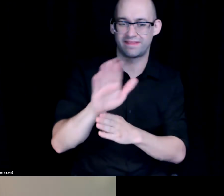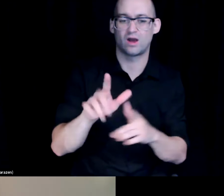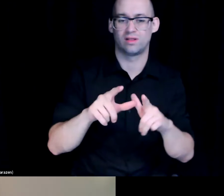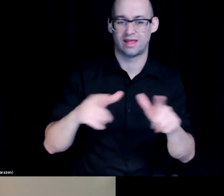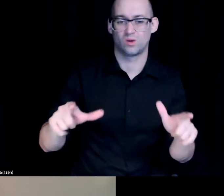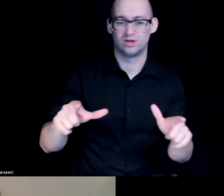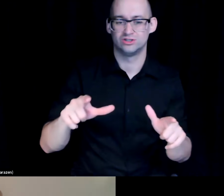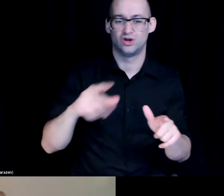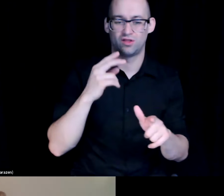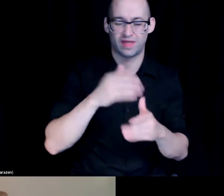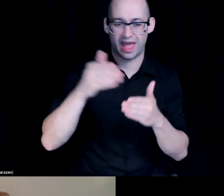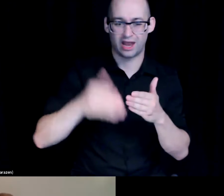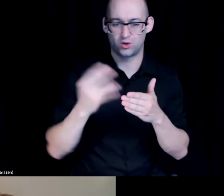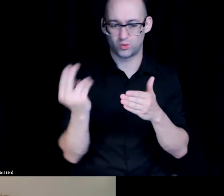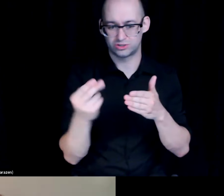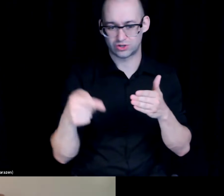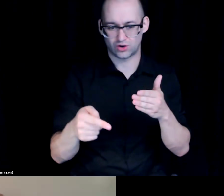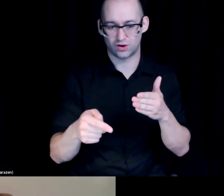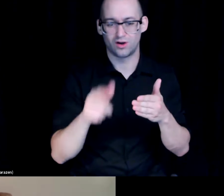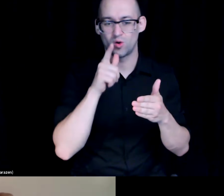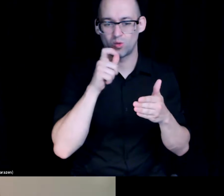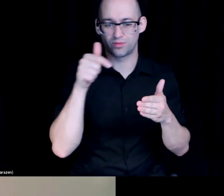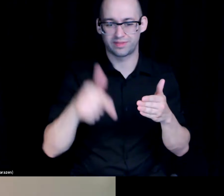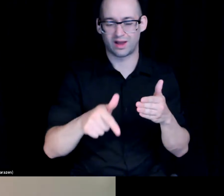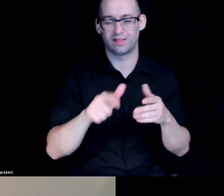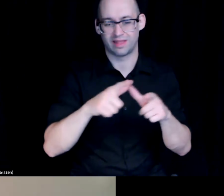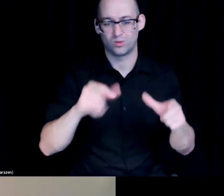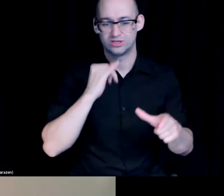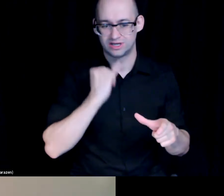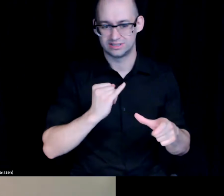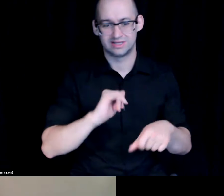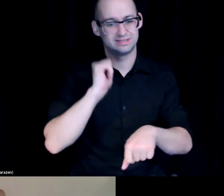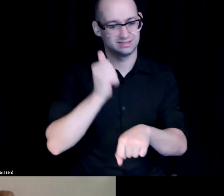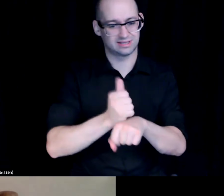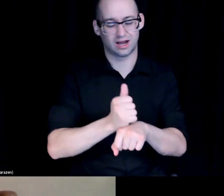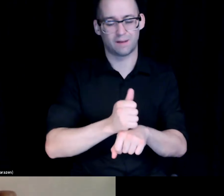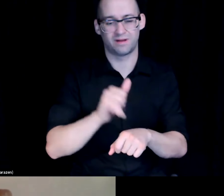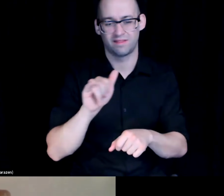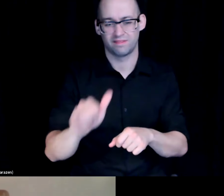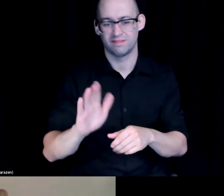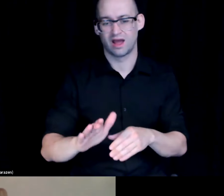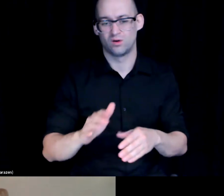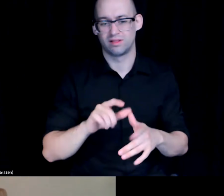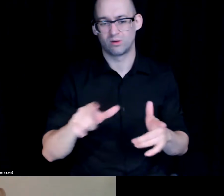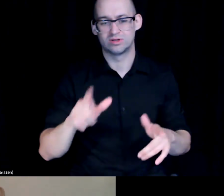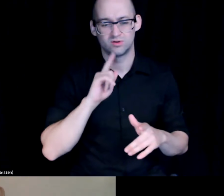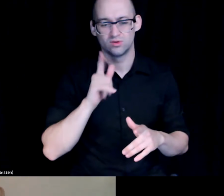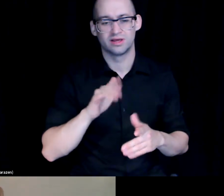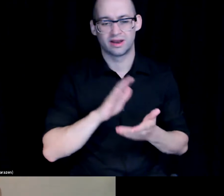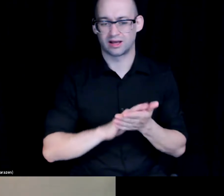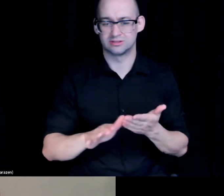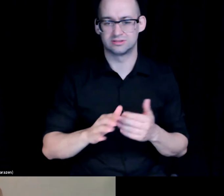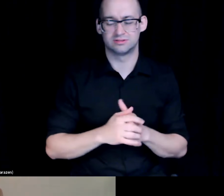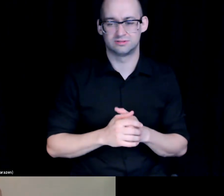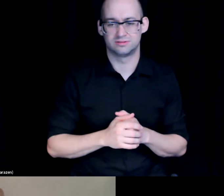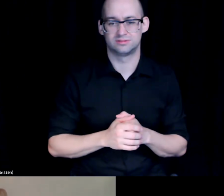those tablets, the booklet out to the learner gets it, and everything's in their language, the training material and the device itself.